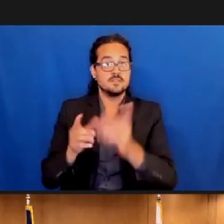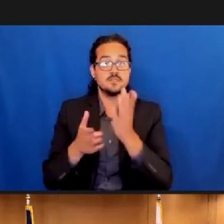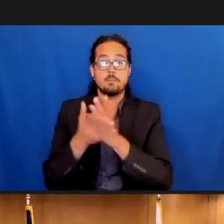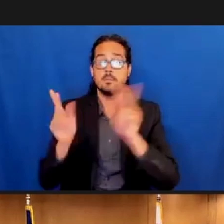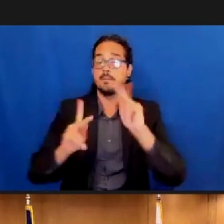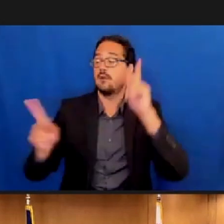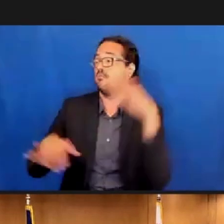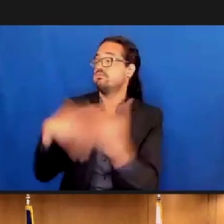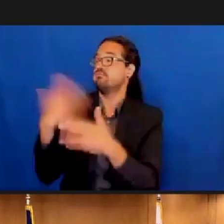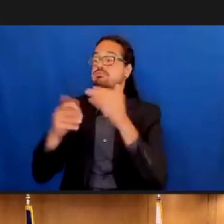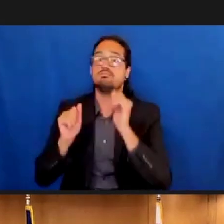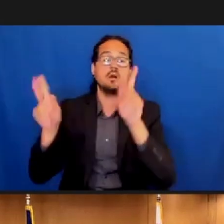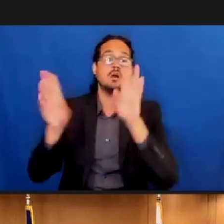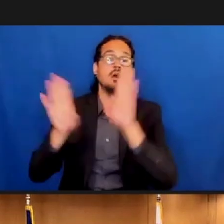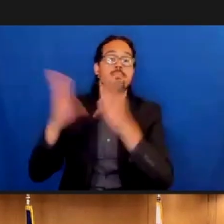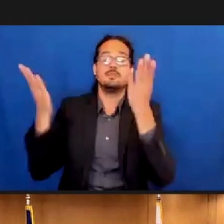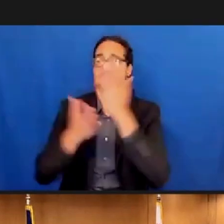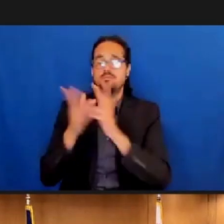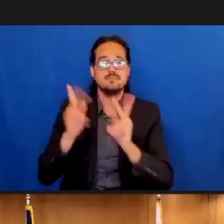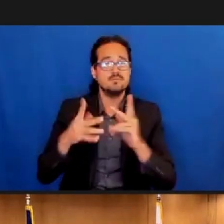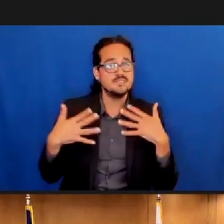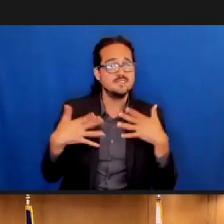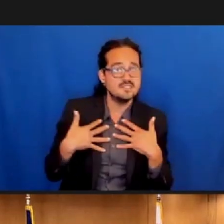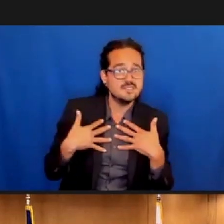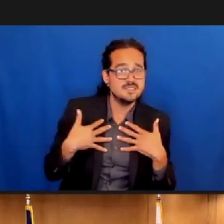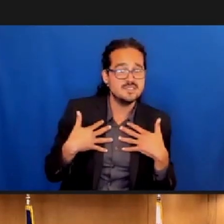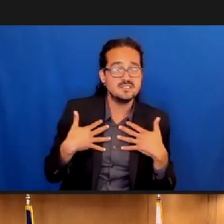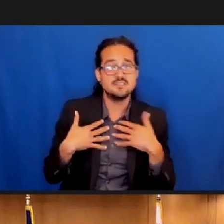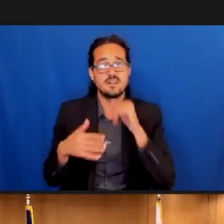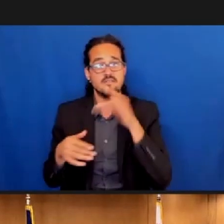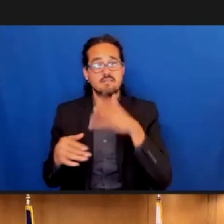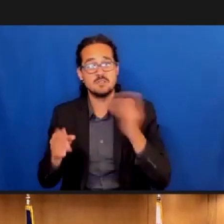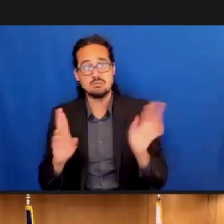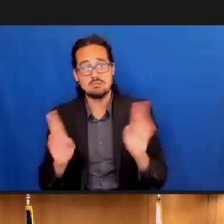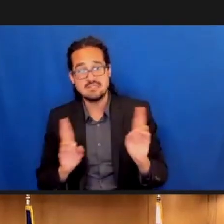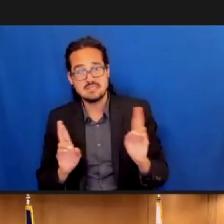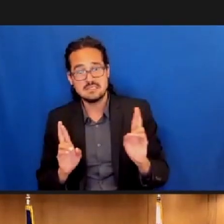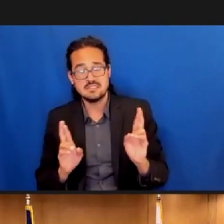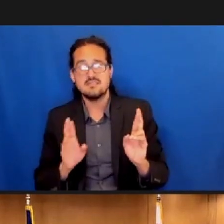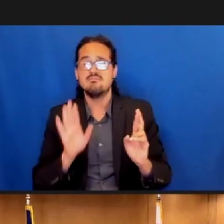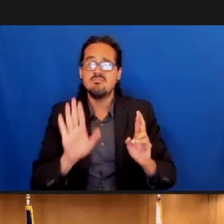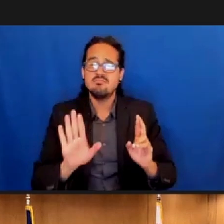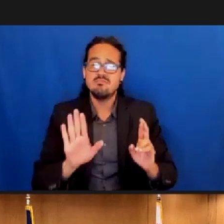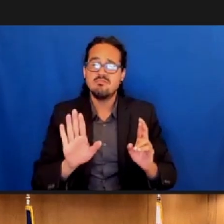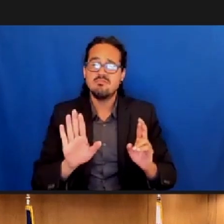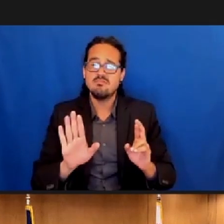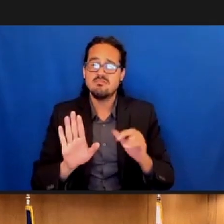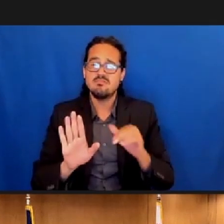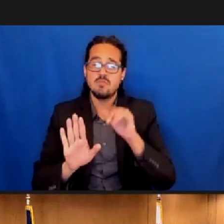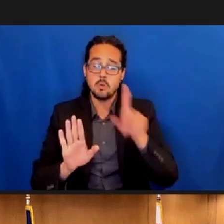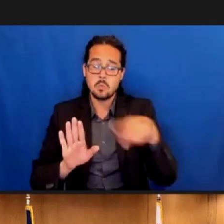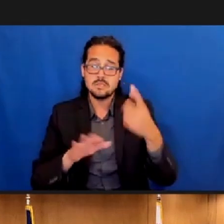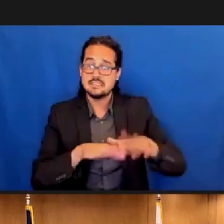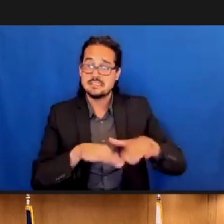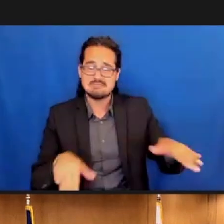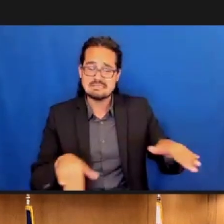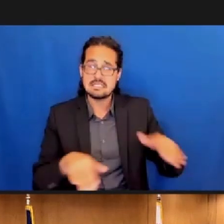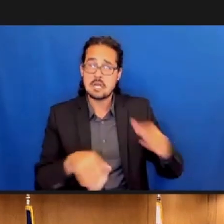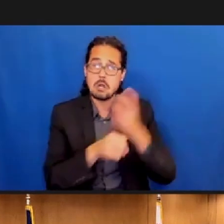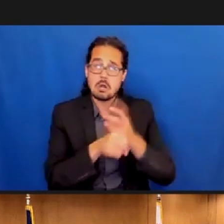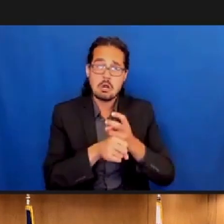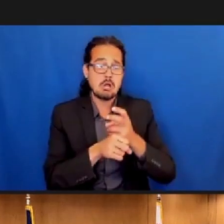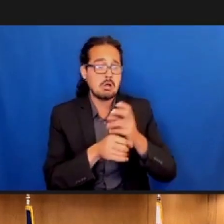as normal, but it can be a really tricky adjustment for adults too. So this is a time for us to come together,